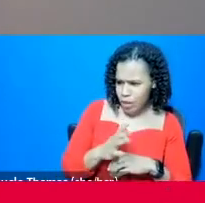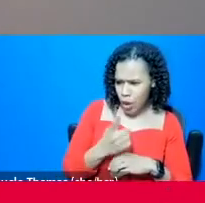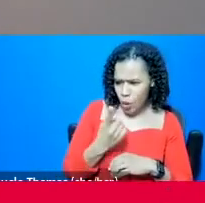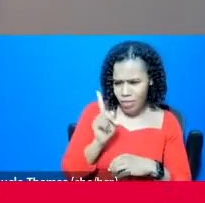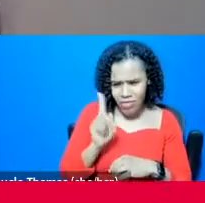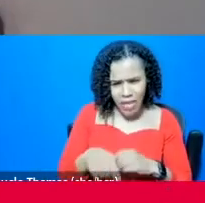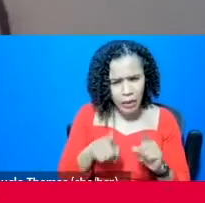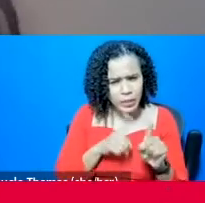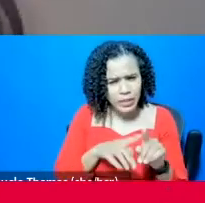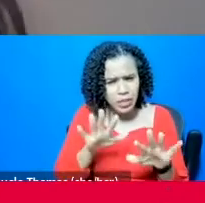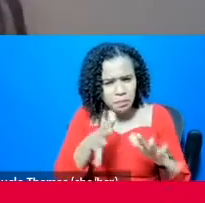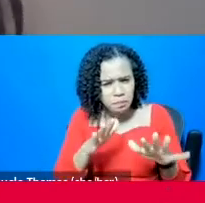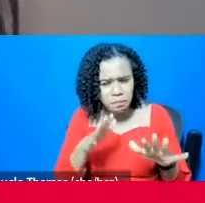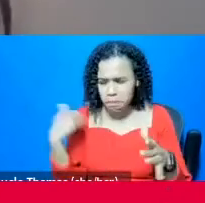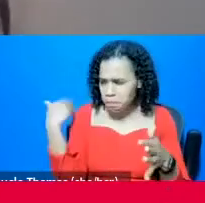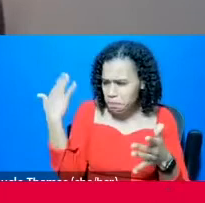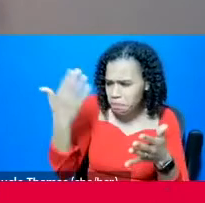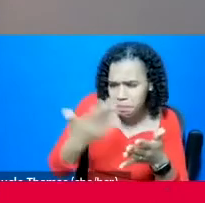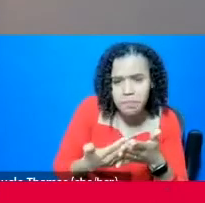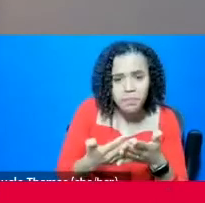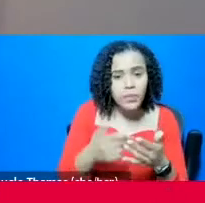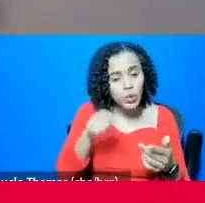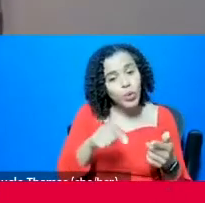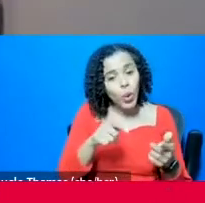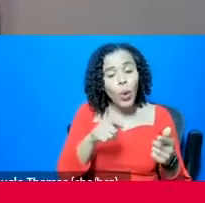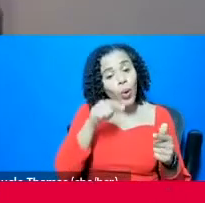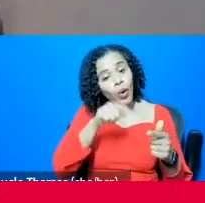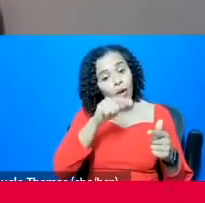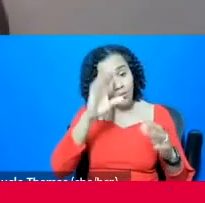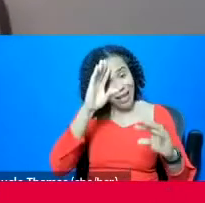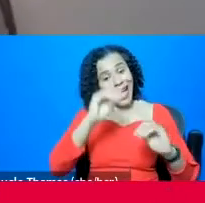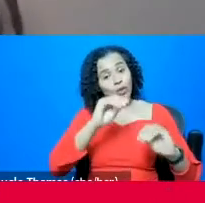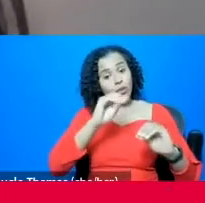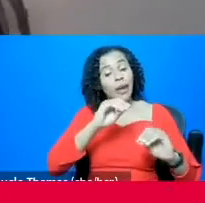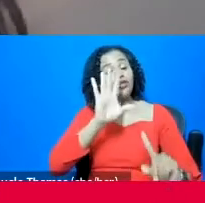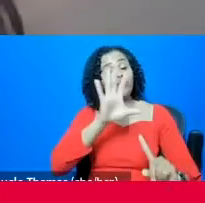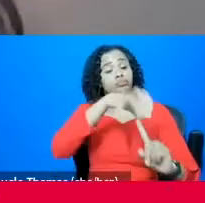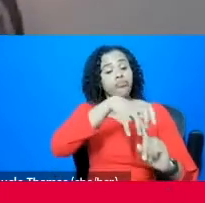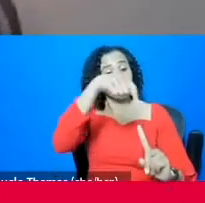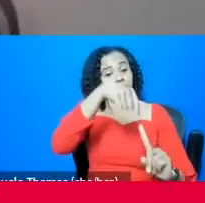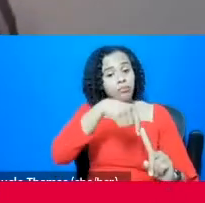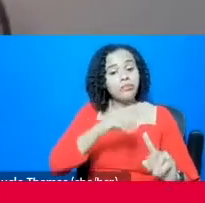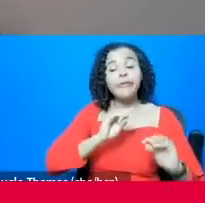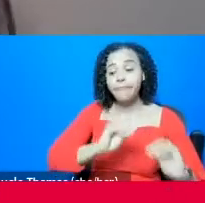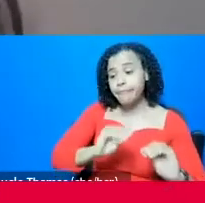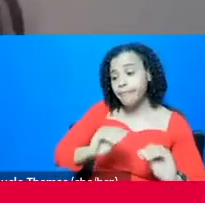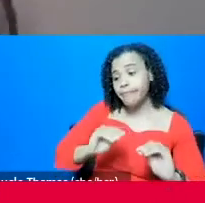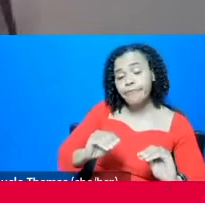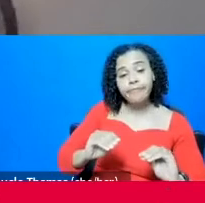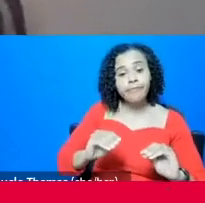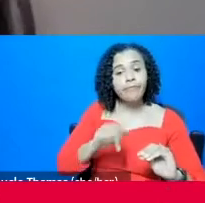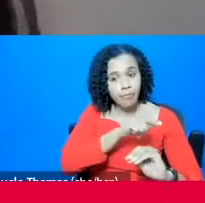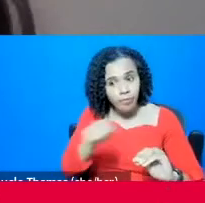So there have been a form of education that has enabled people to essentially enable them to help get